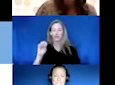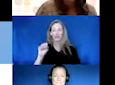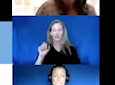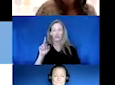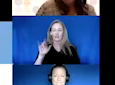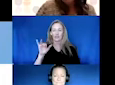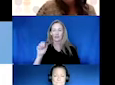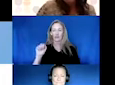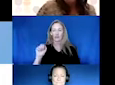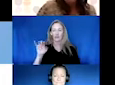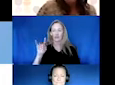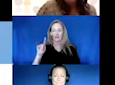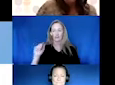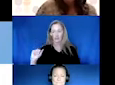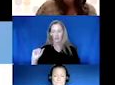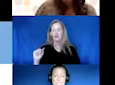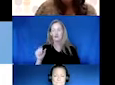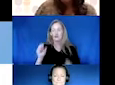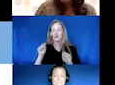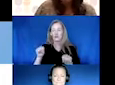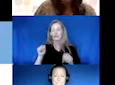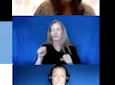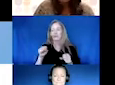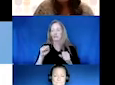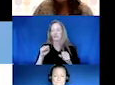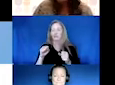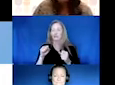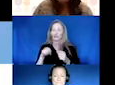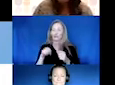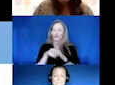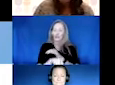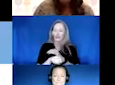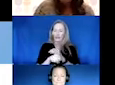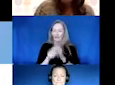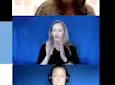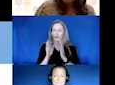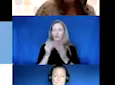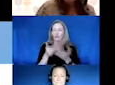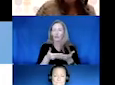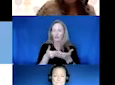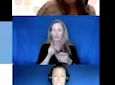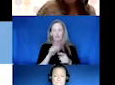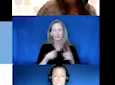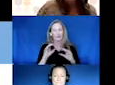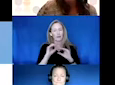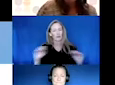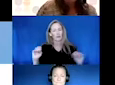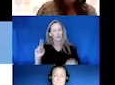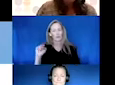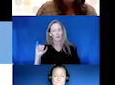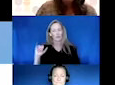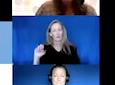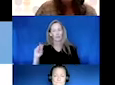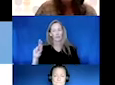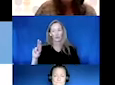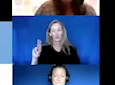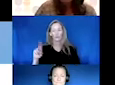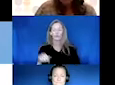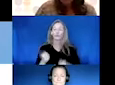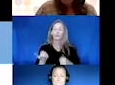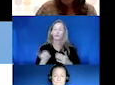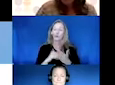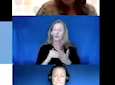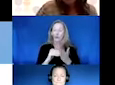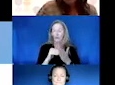to deliver babies, but they don't have a NICU. And in many cases, women, unless they live in